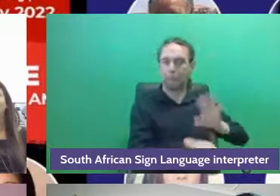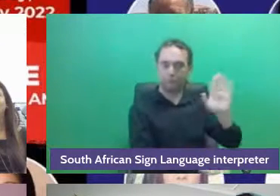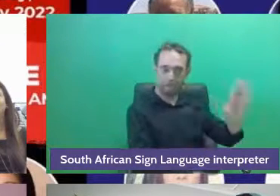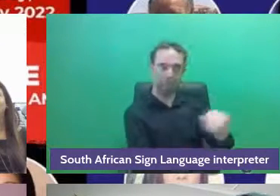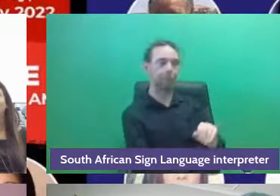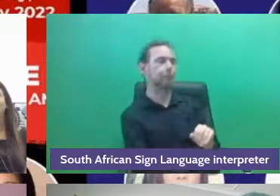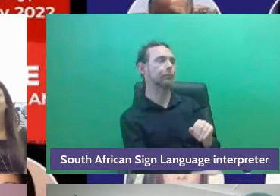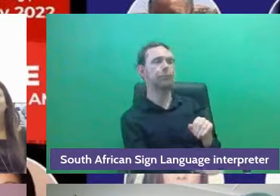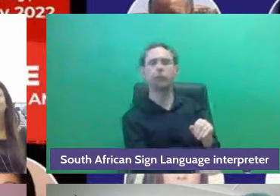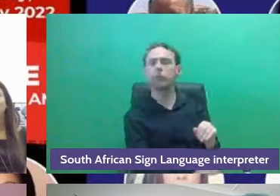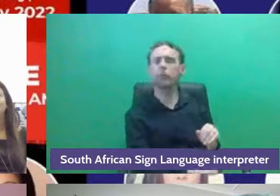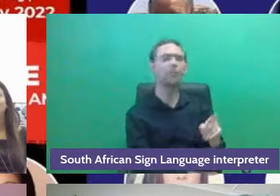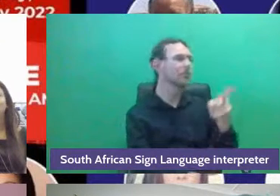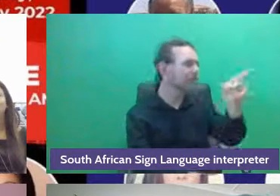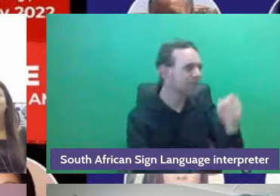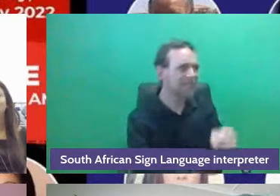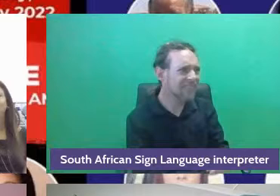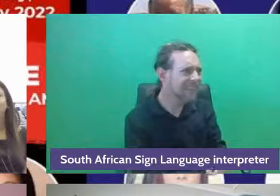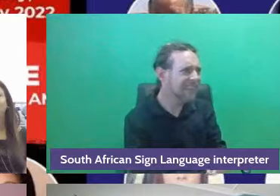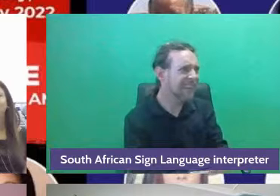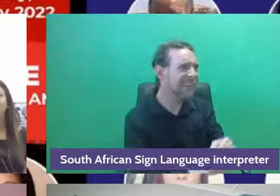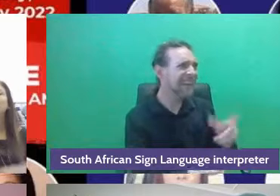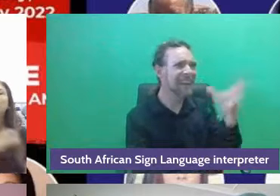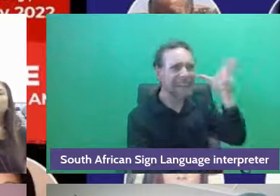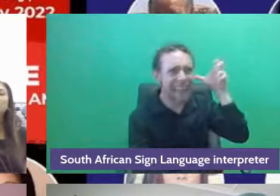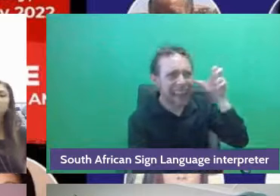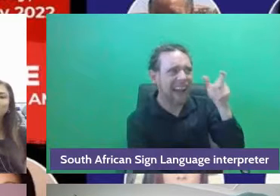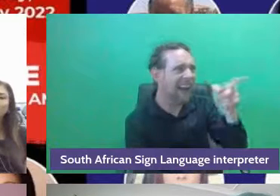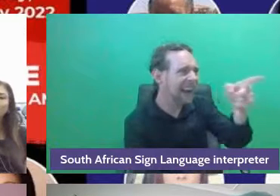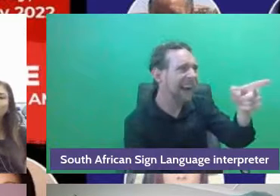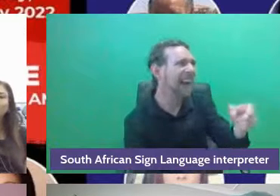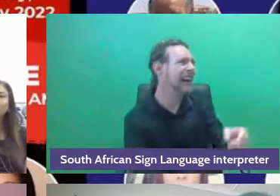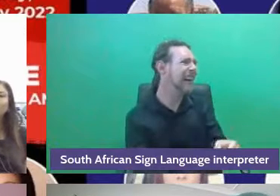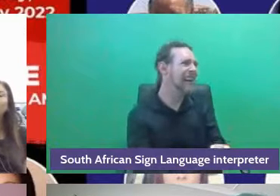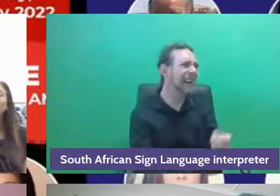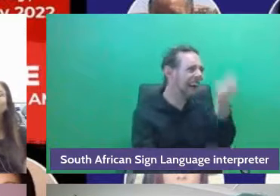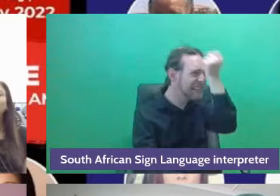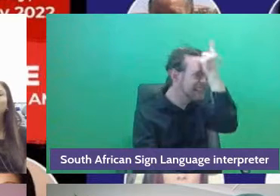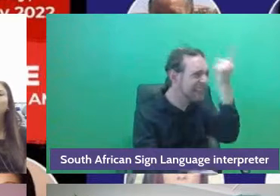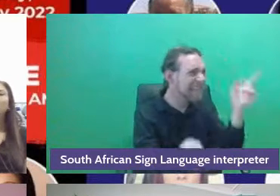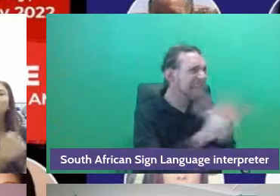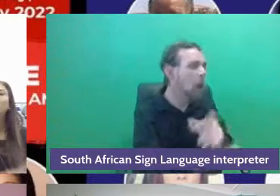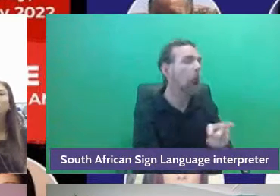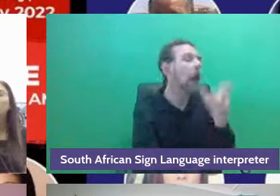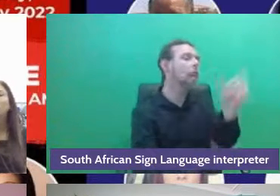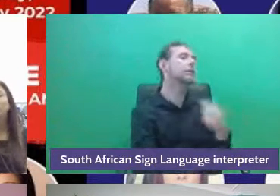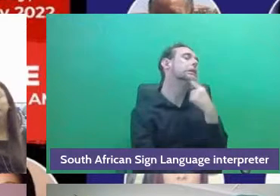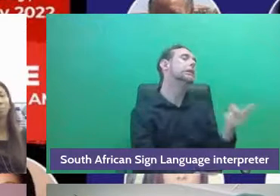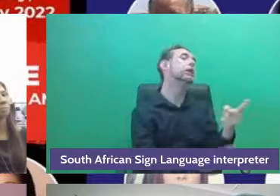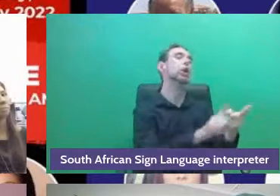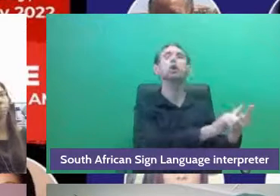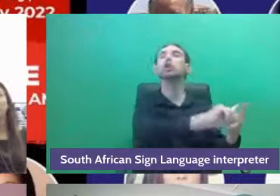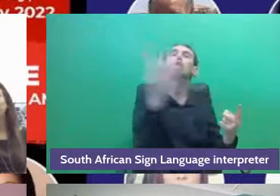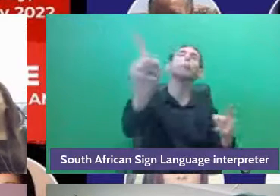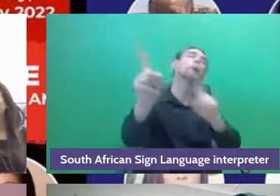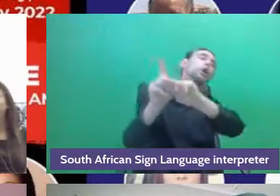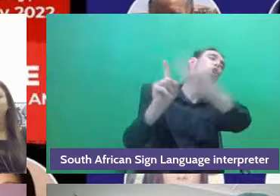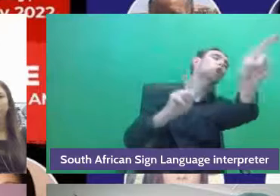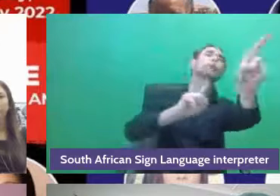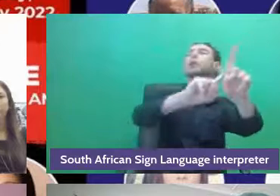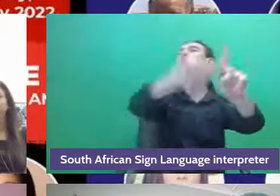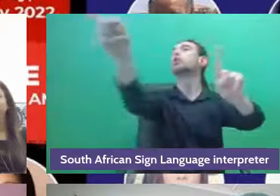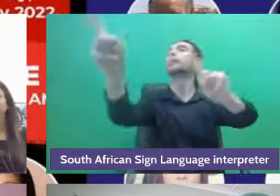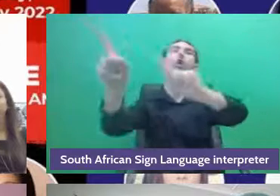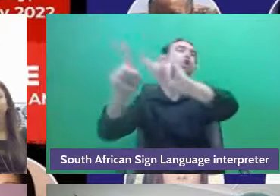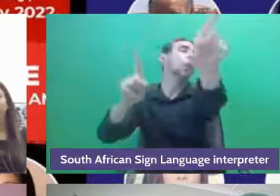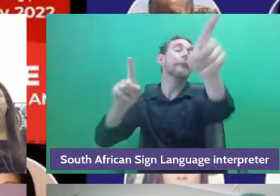Nobody was able to understand or able to hear. Everybody just kept on pushing him to the next office, to the next office, to the next office, up until he ended